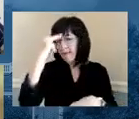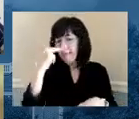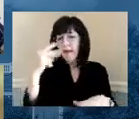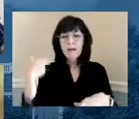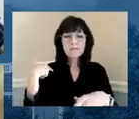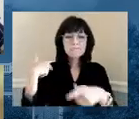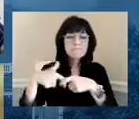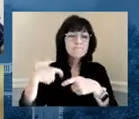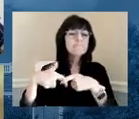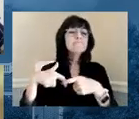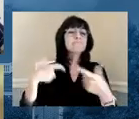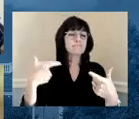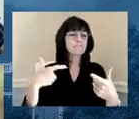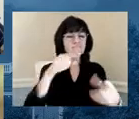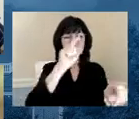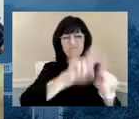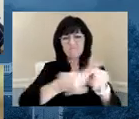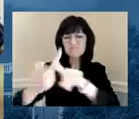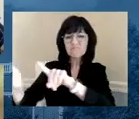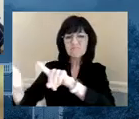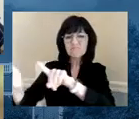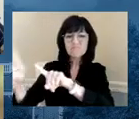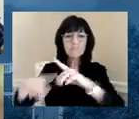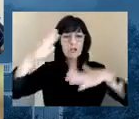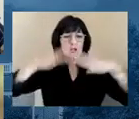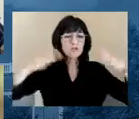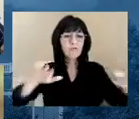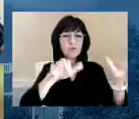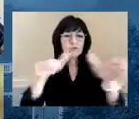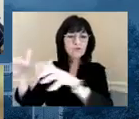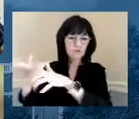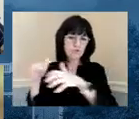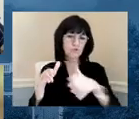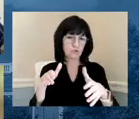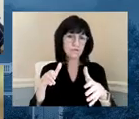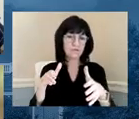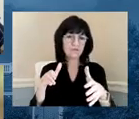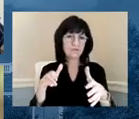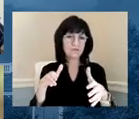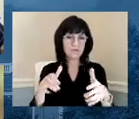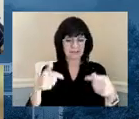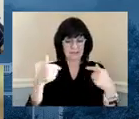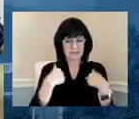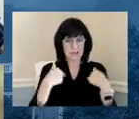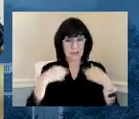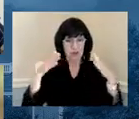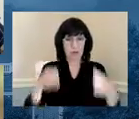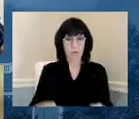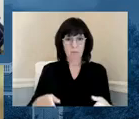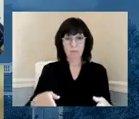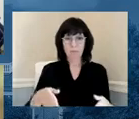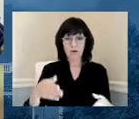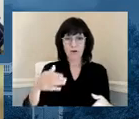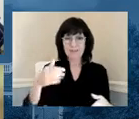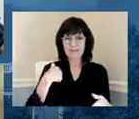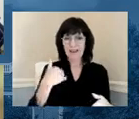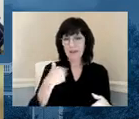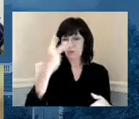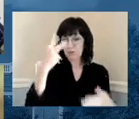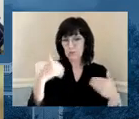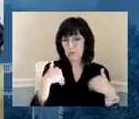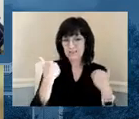to care for our community. Also, just I want to personally note, as a citizen and a parent of 2 young active boys